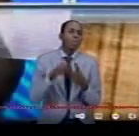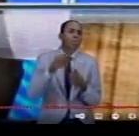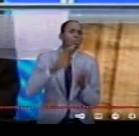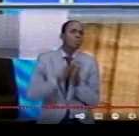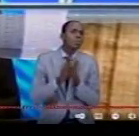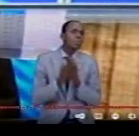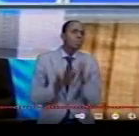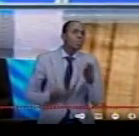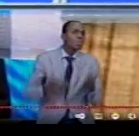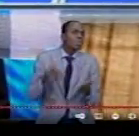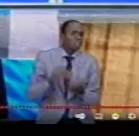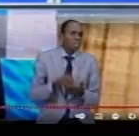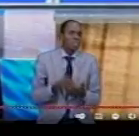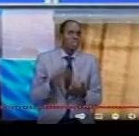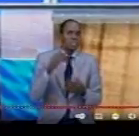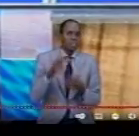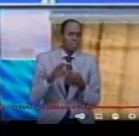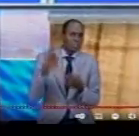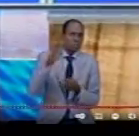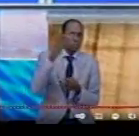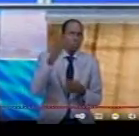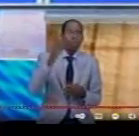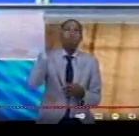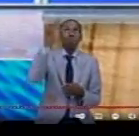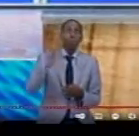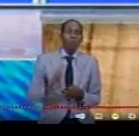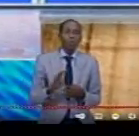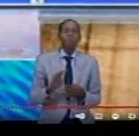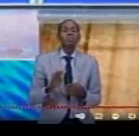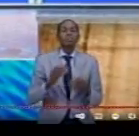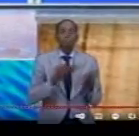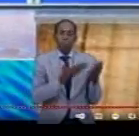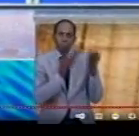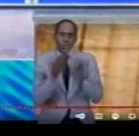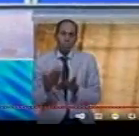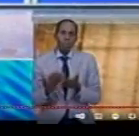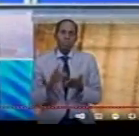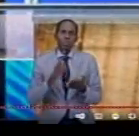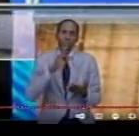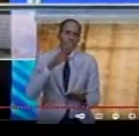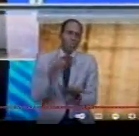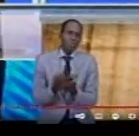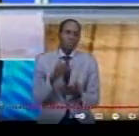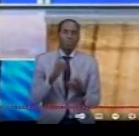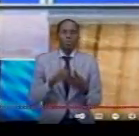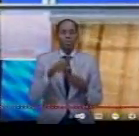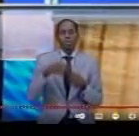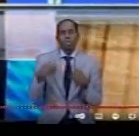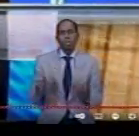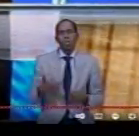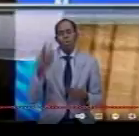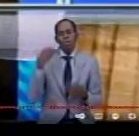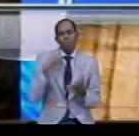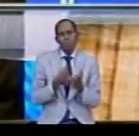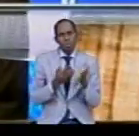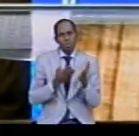the spirit of God but witness with your heart will see through circumcision